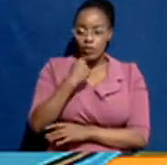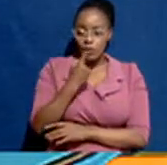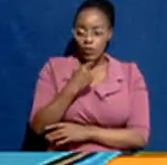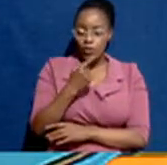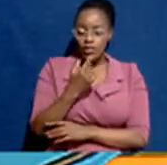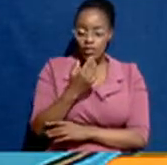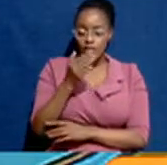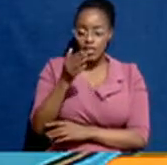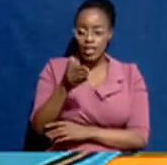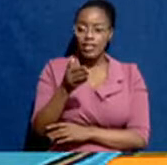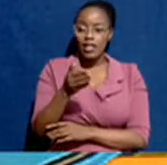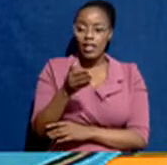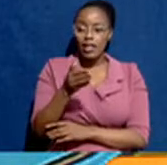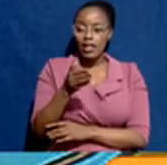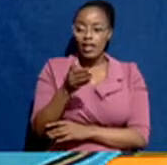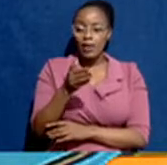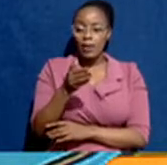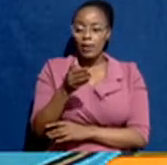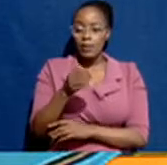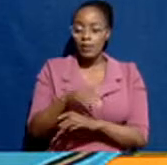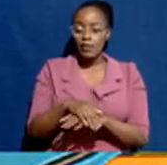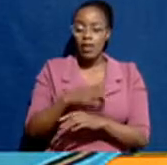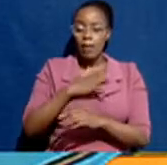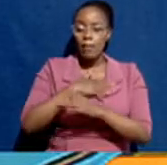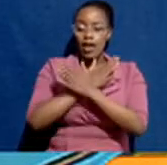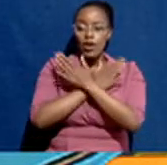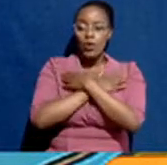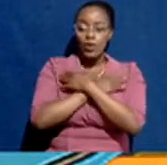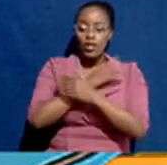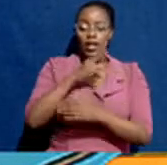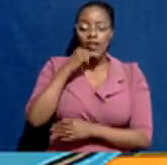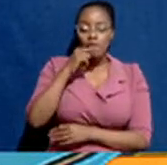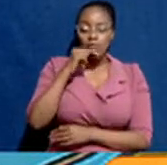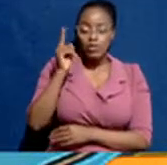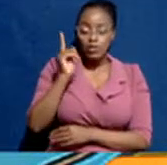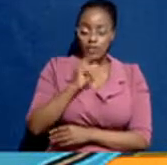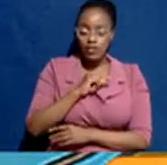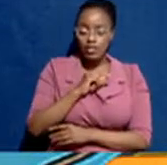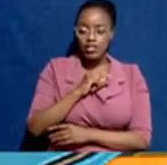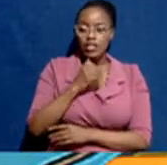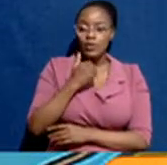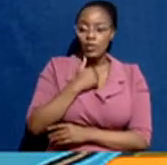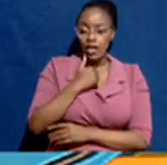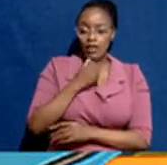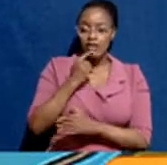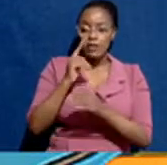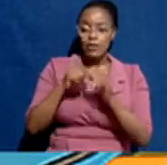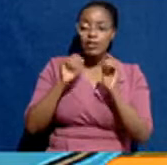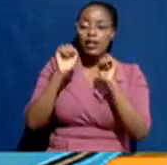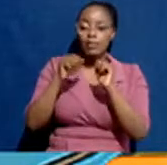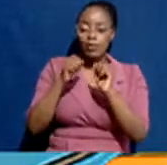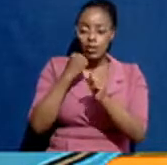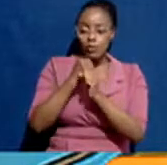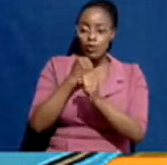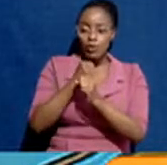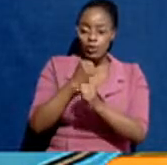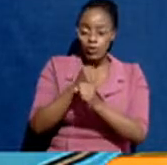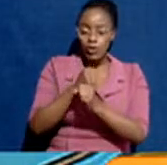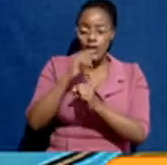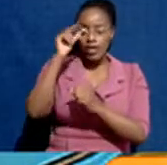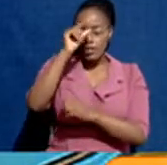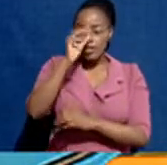know. And as my colleague has indicated, there are things that we have been able to do as